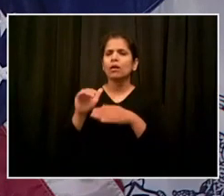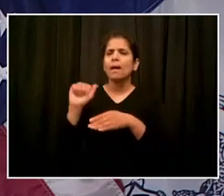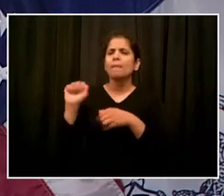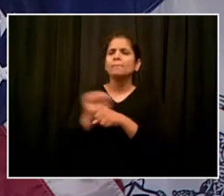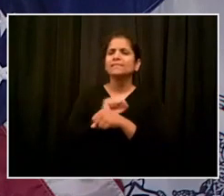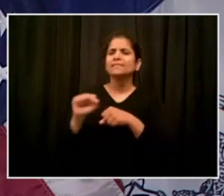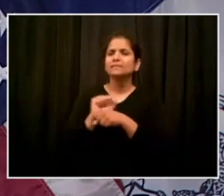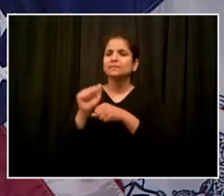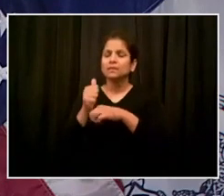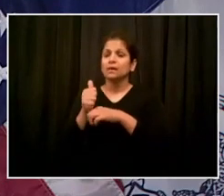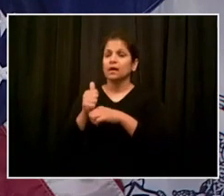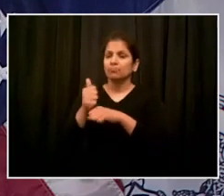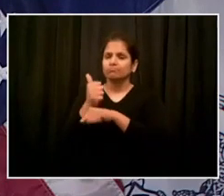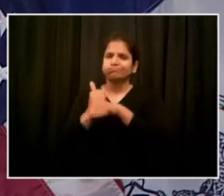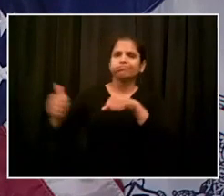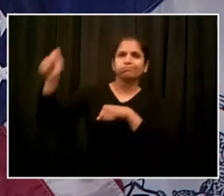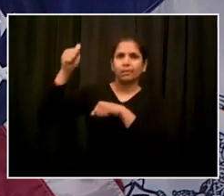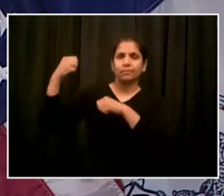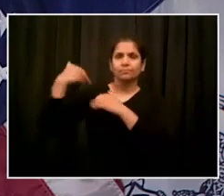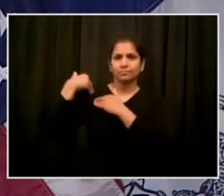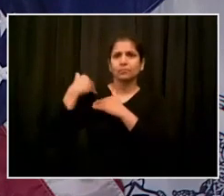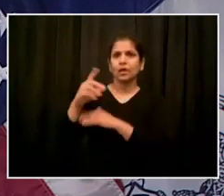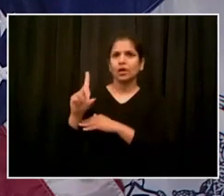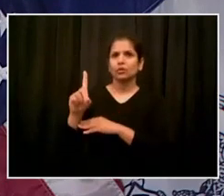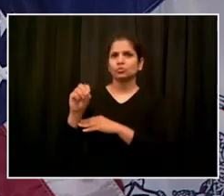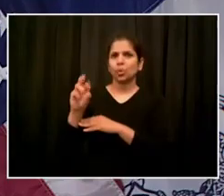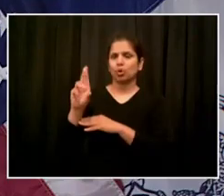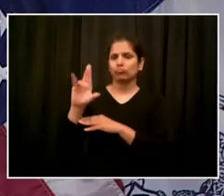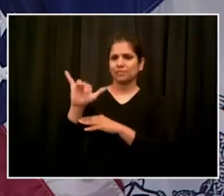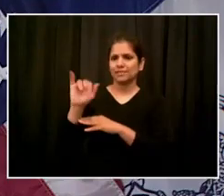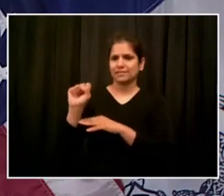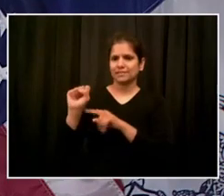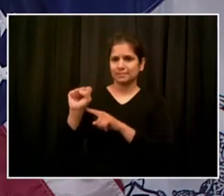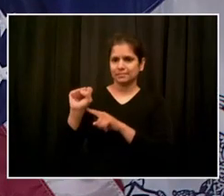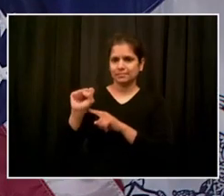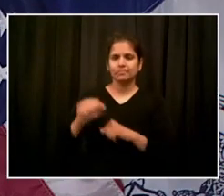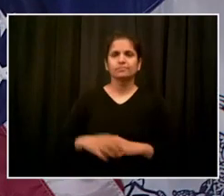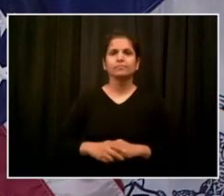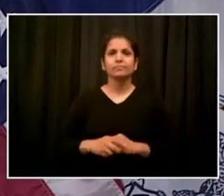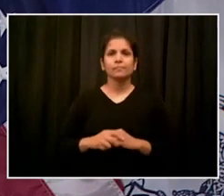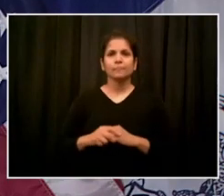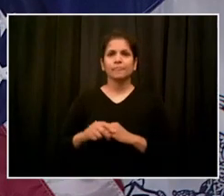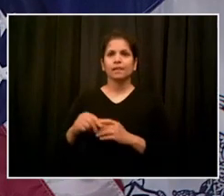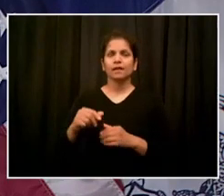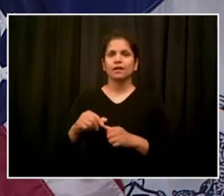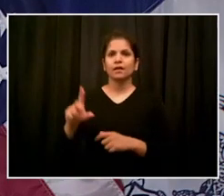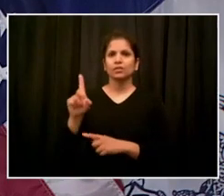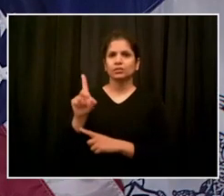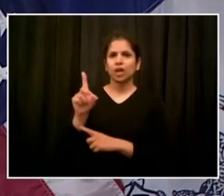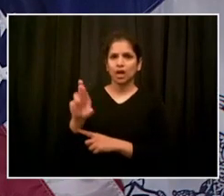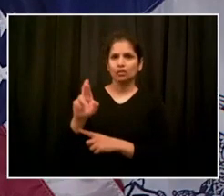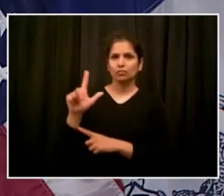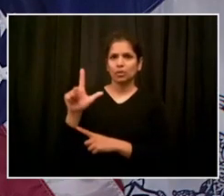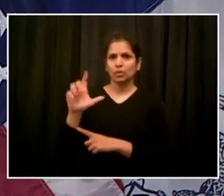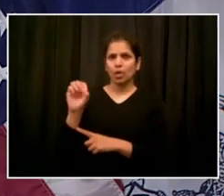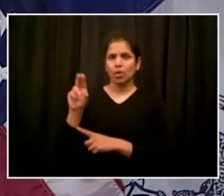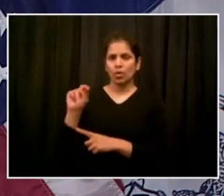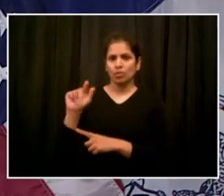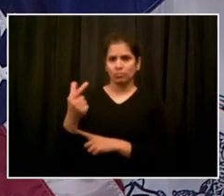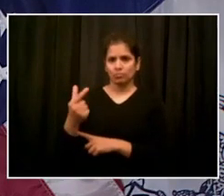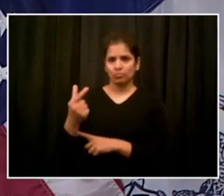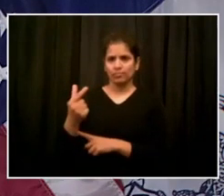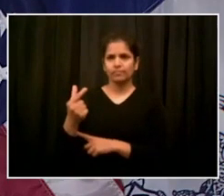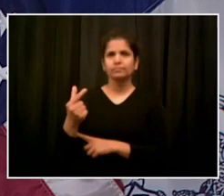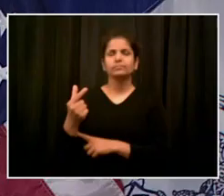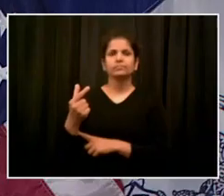and Trace Corps Dr. Long, and Deputy Director of the Office of Neighborhood Safety at the Mayor's Office of Criminal Justice Cumberbatch